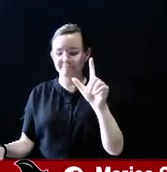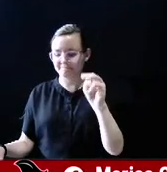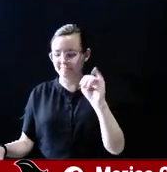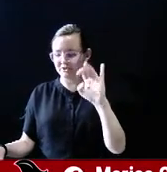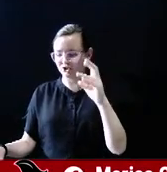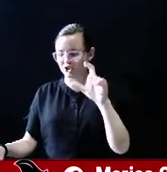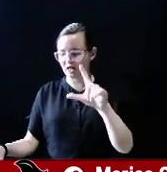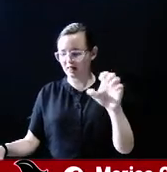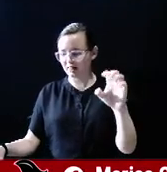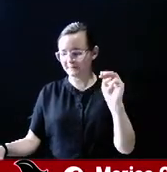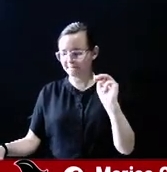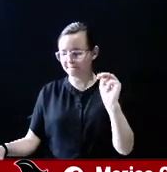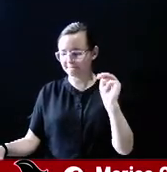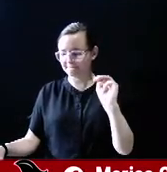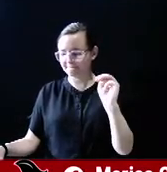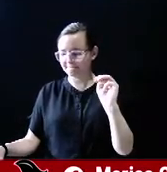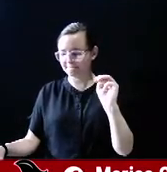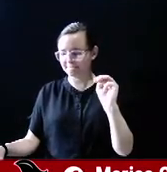Michelle Mendieta.